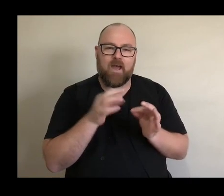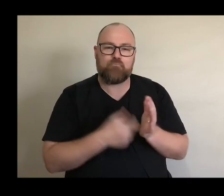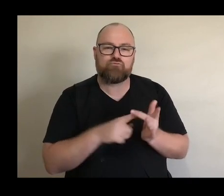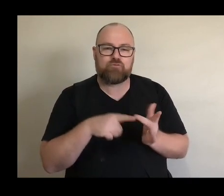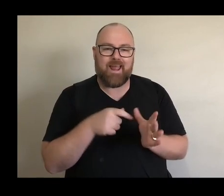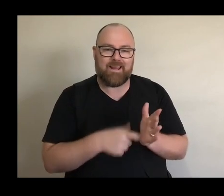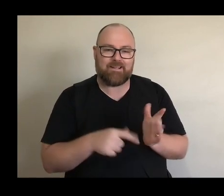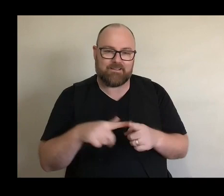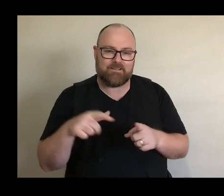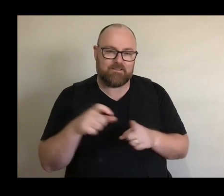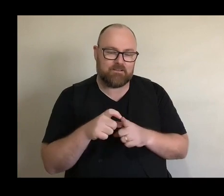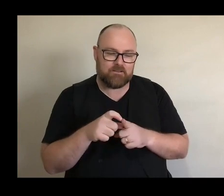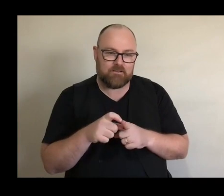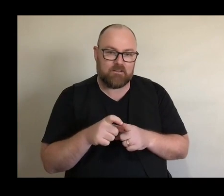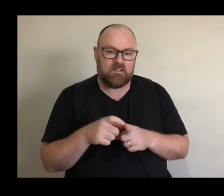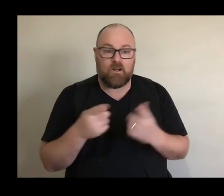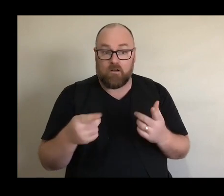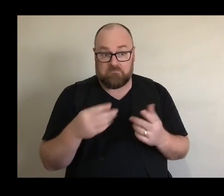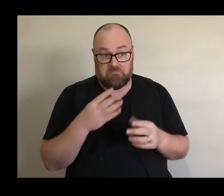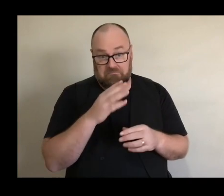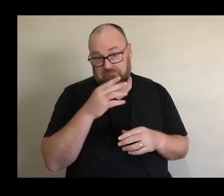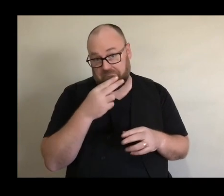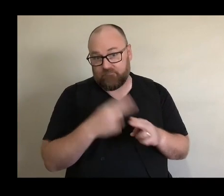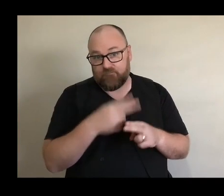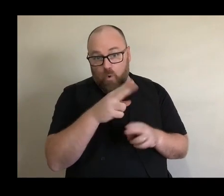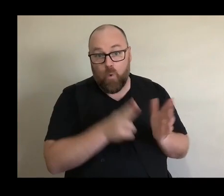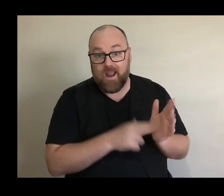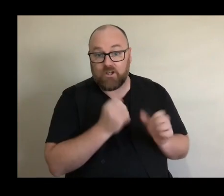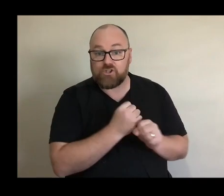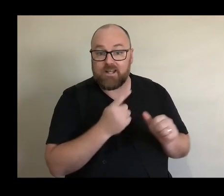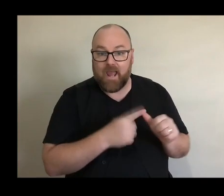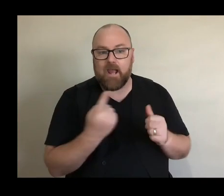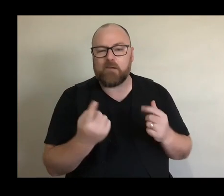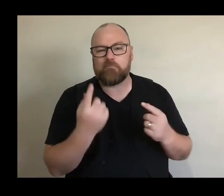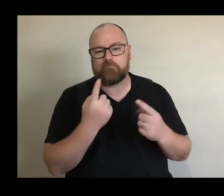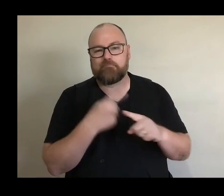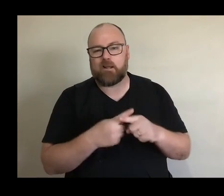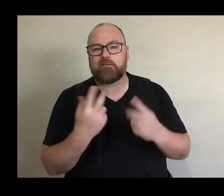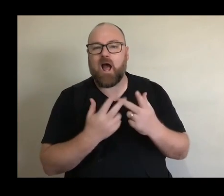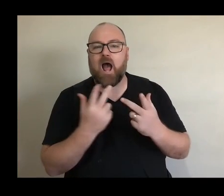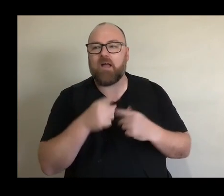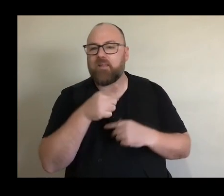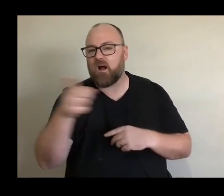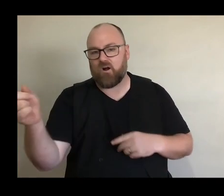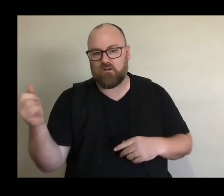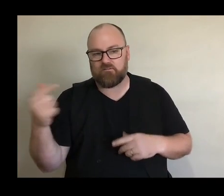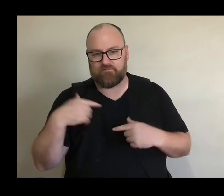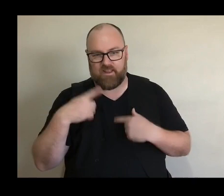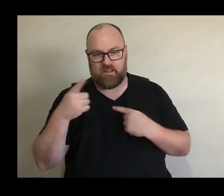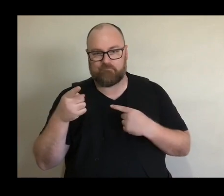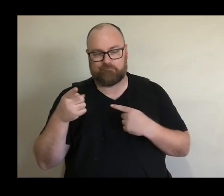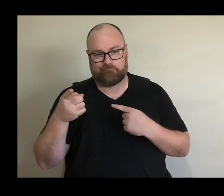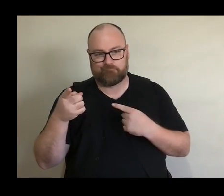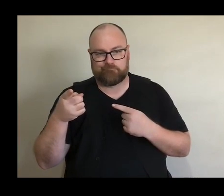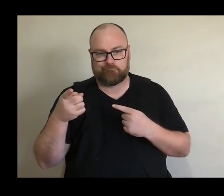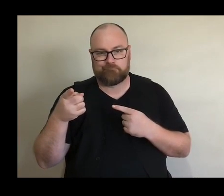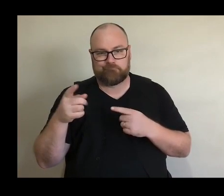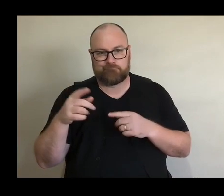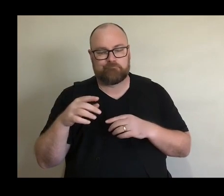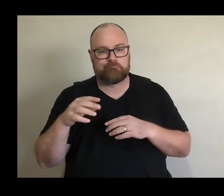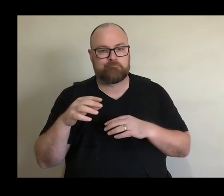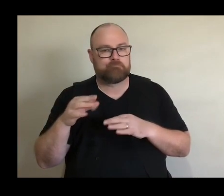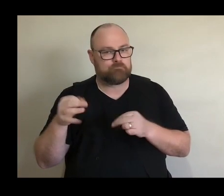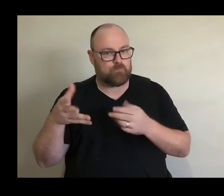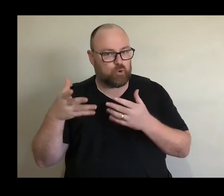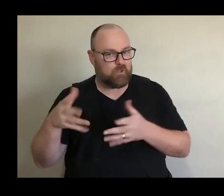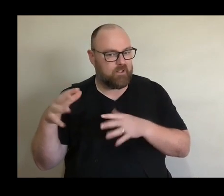only the NGA, but lots of other institutional spaces on unceded Ngunnawal country. And so we took these trees and we began